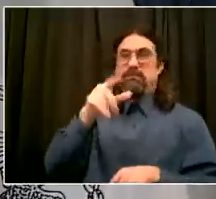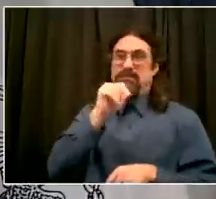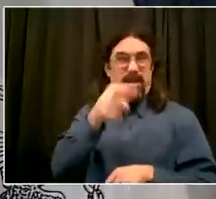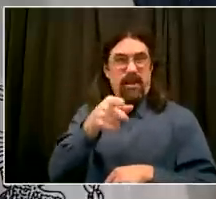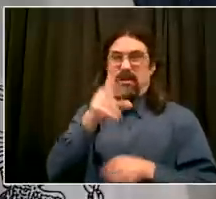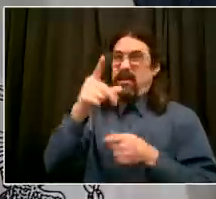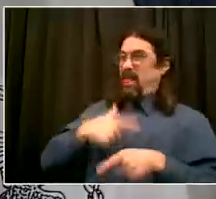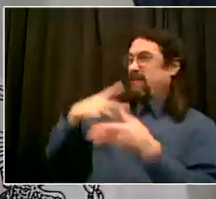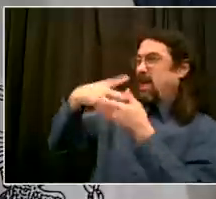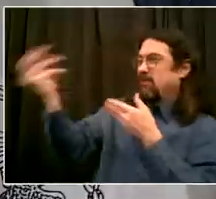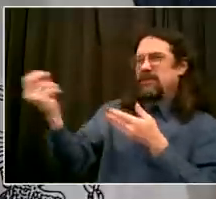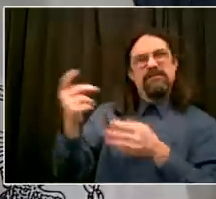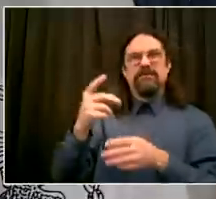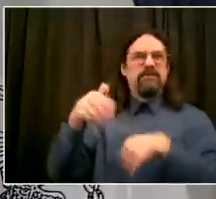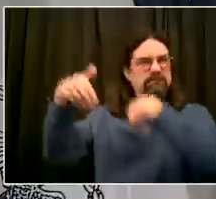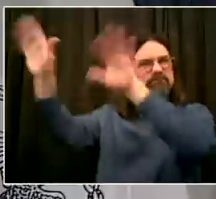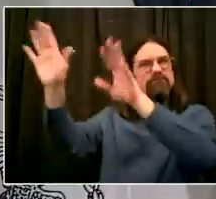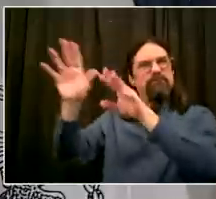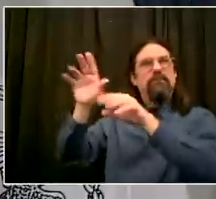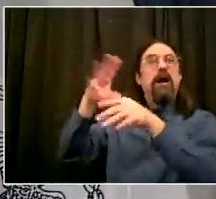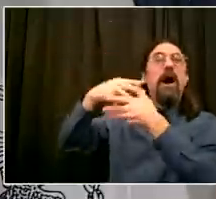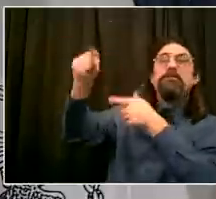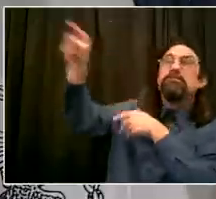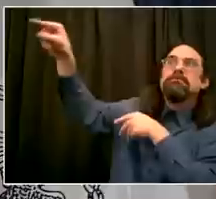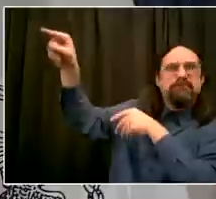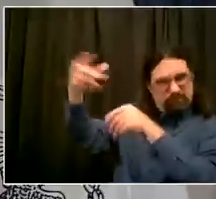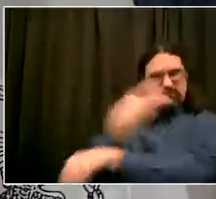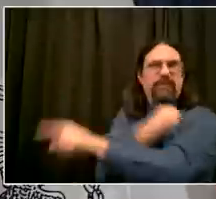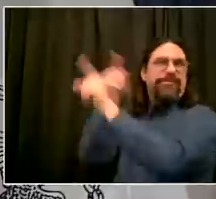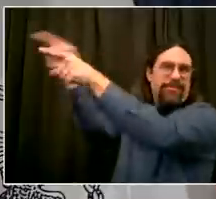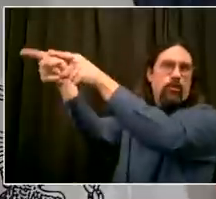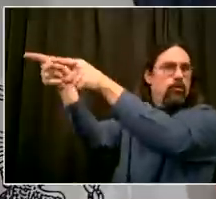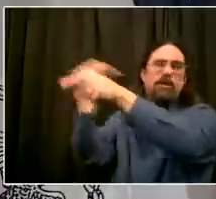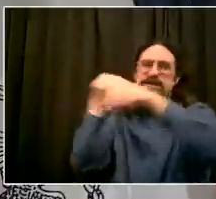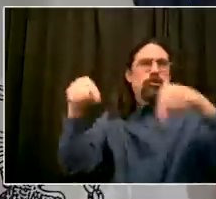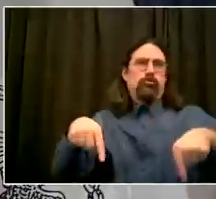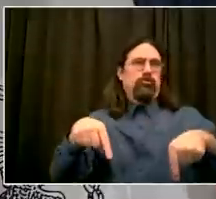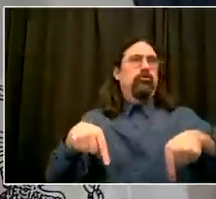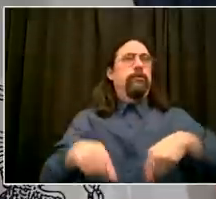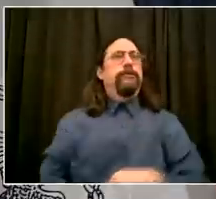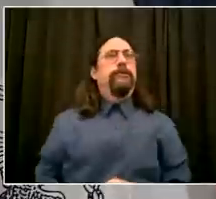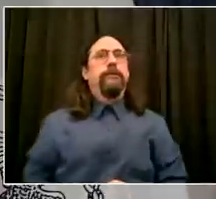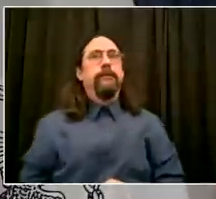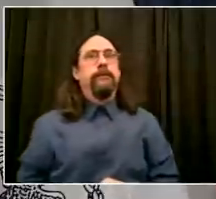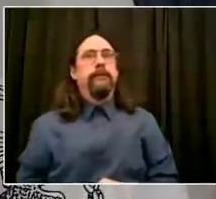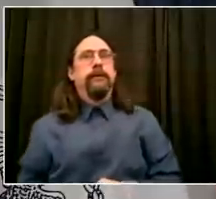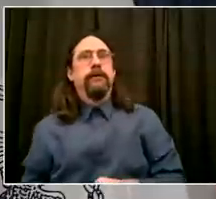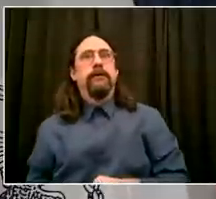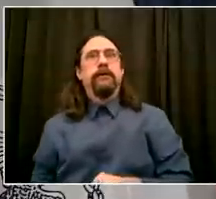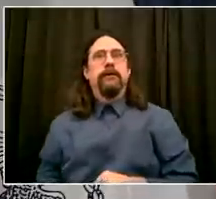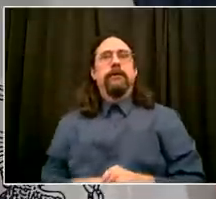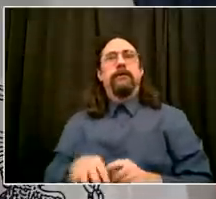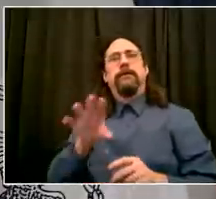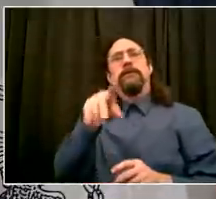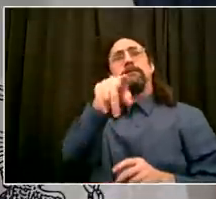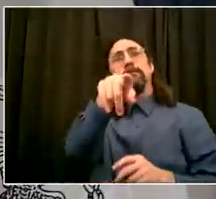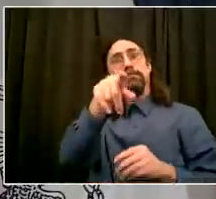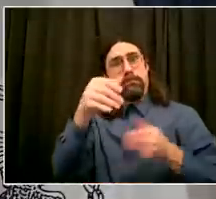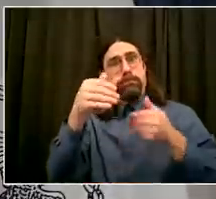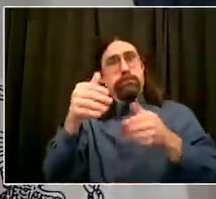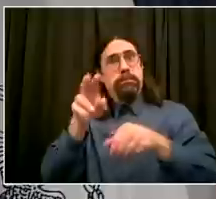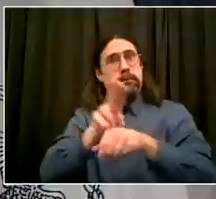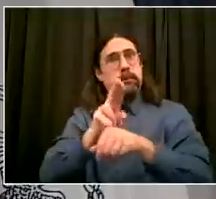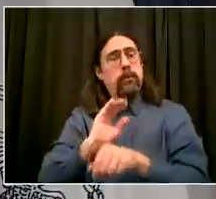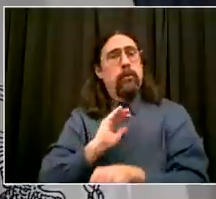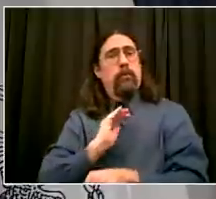at one of our sites. We're going to be constantly screening to make sure that that is followed. Henry, it's